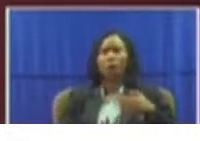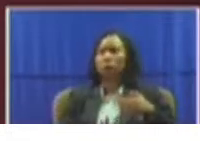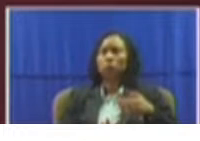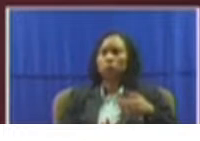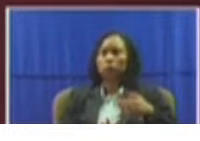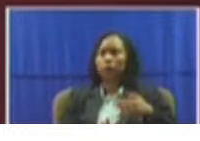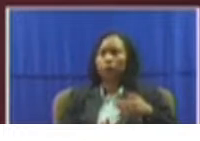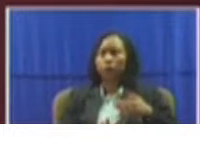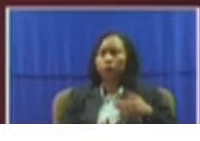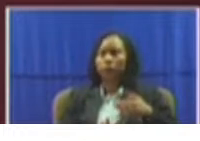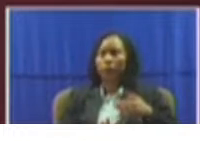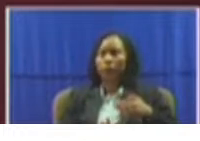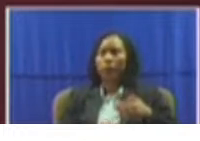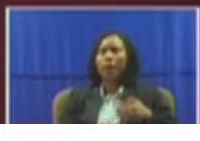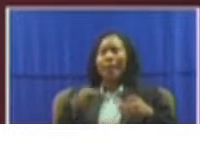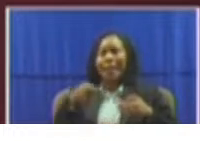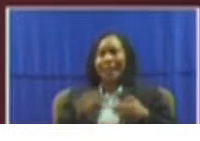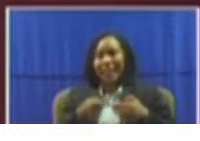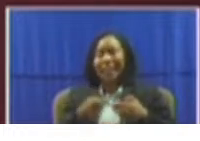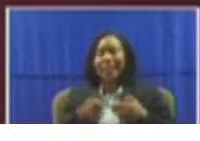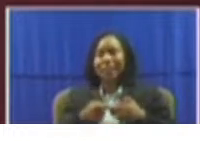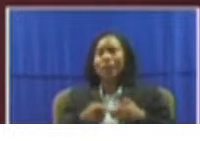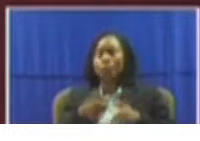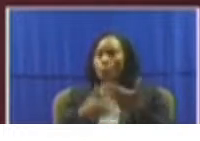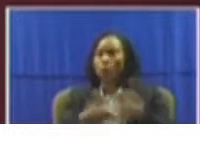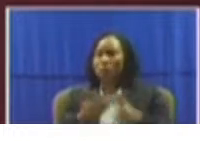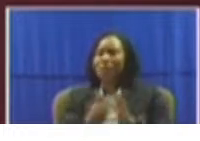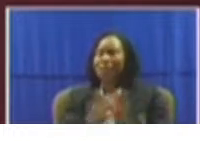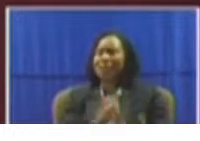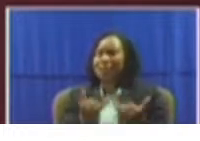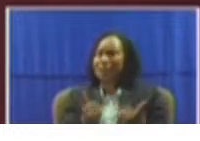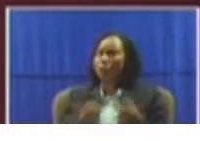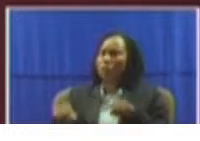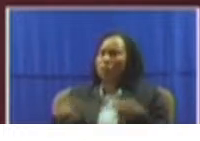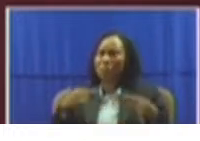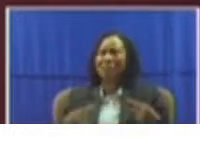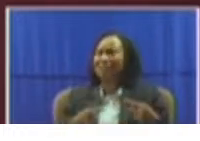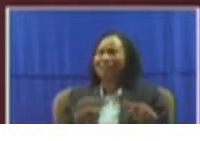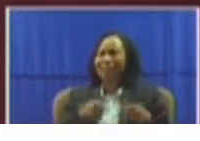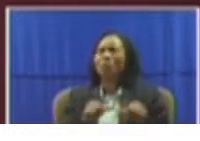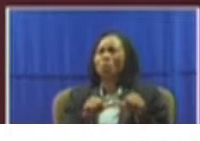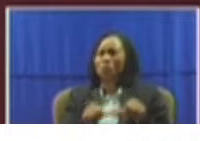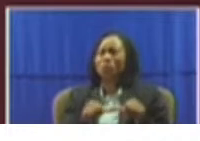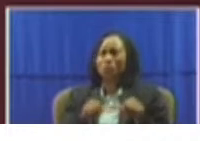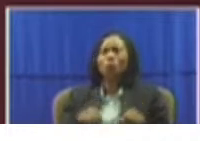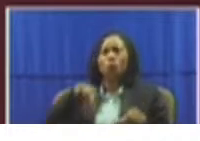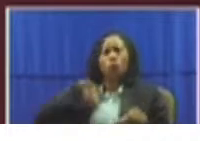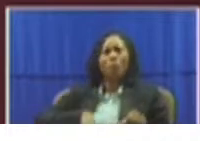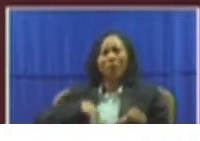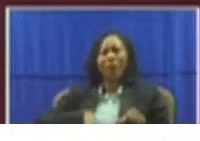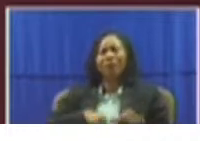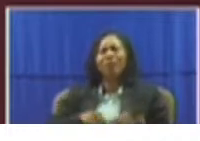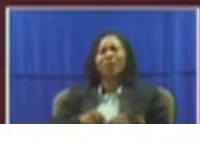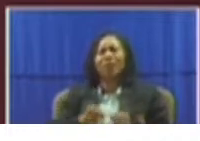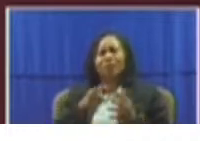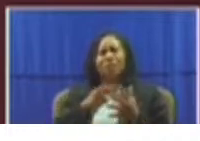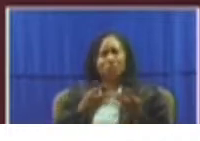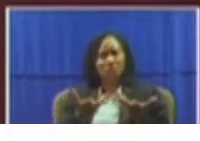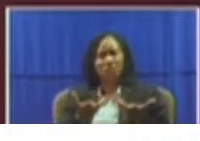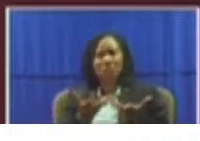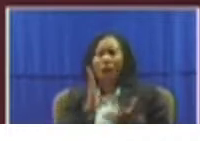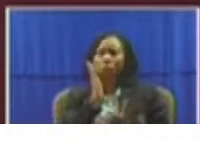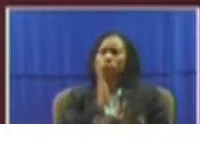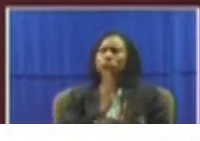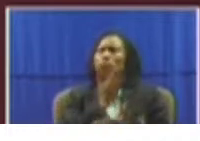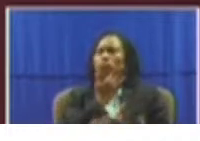Honorable Speaker, under debate, themselves continue to benefit from the crimes of humanity that were perpetrated